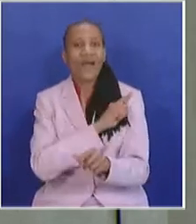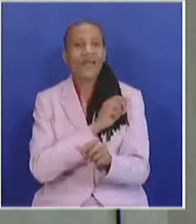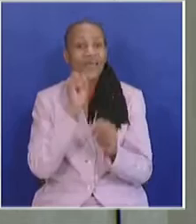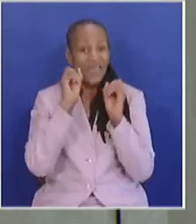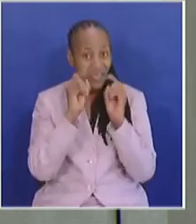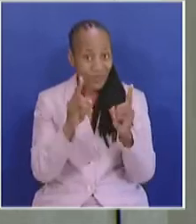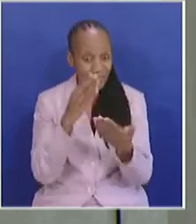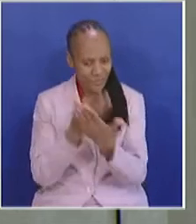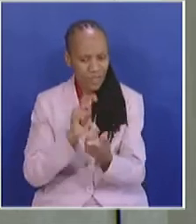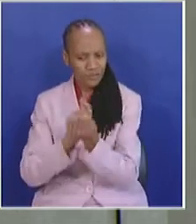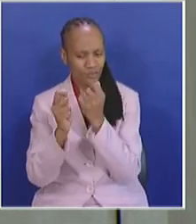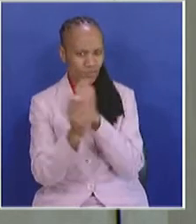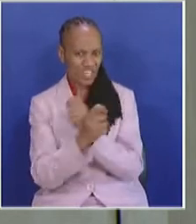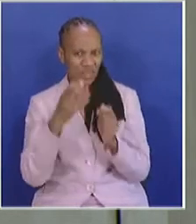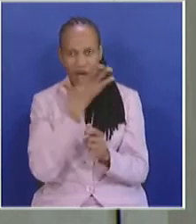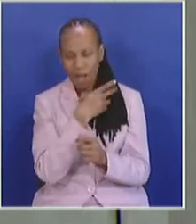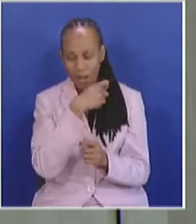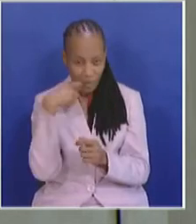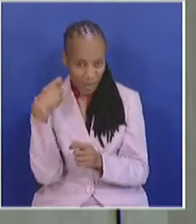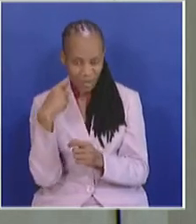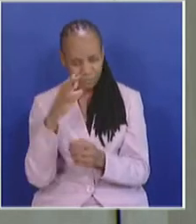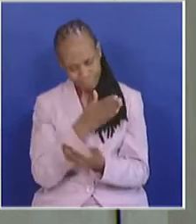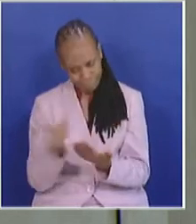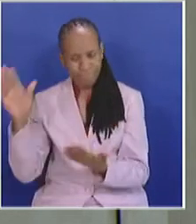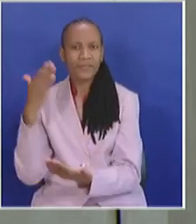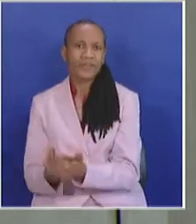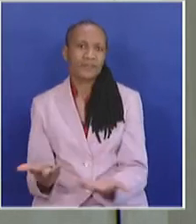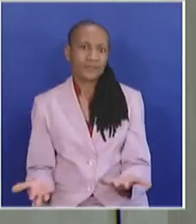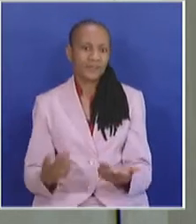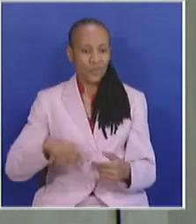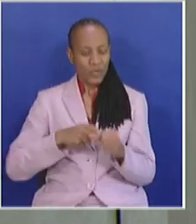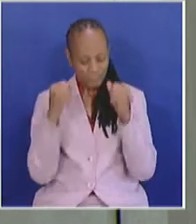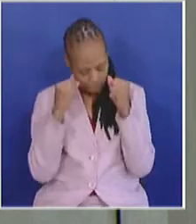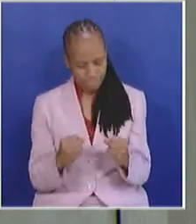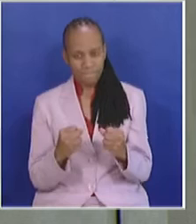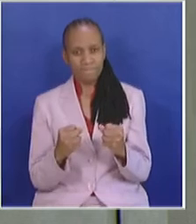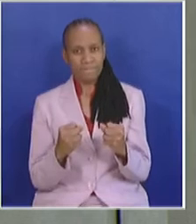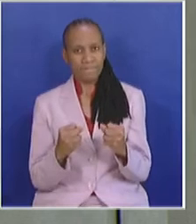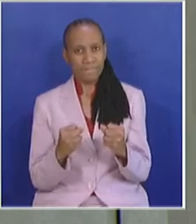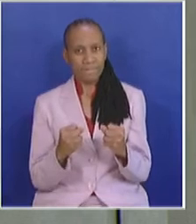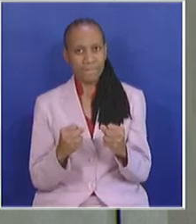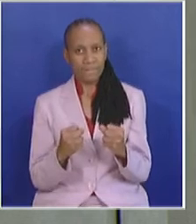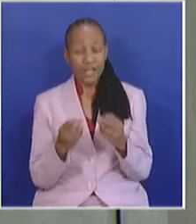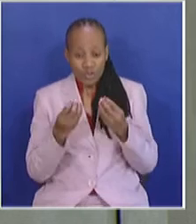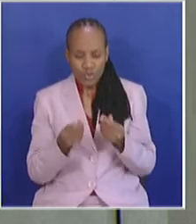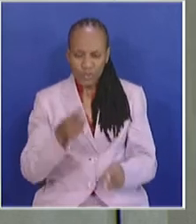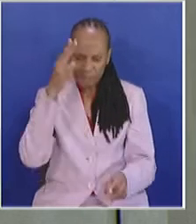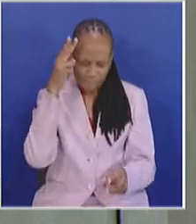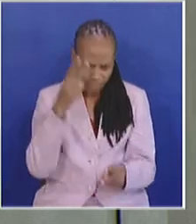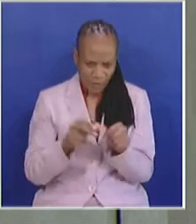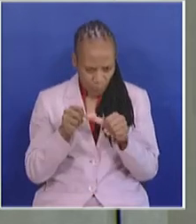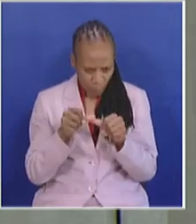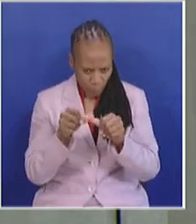poverty, inequality, and other social ills. We remain resolute that a lasting solution would be